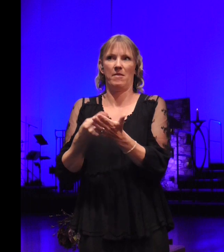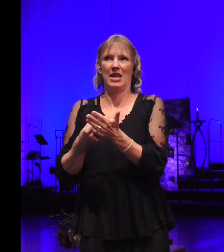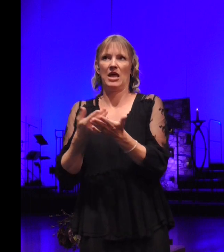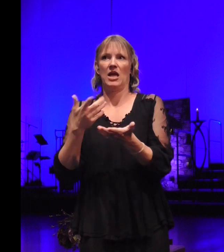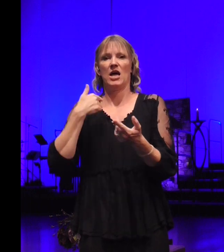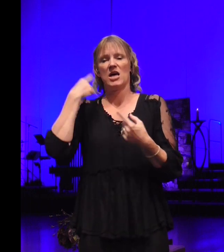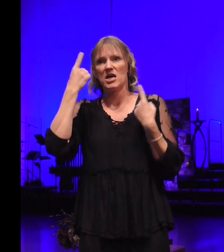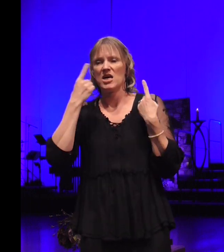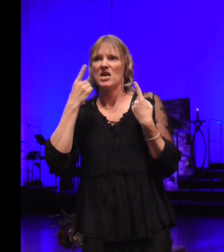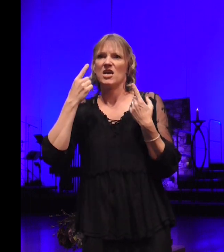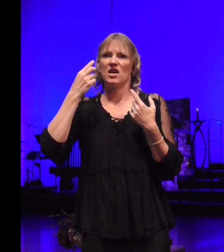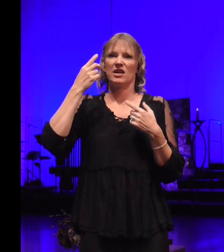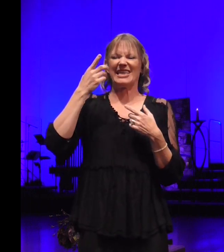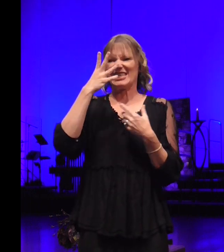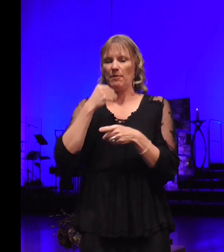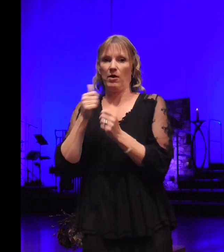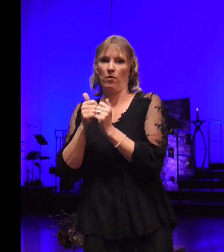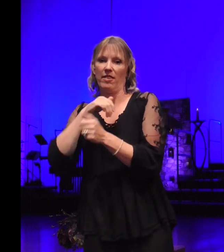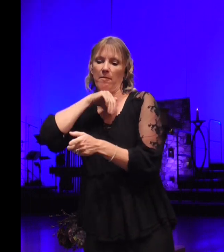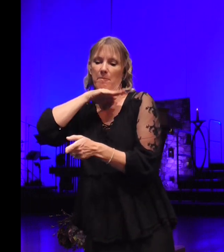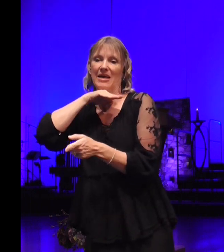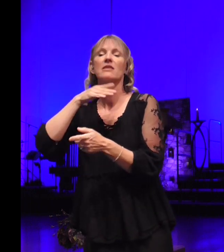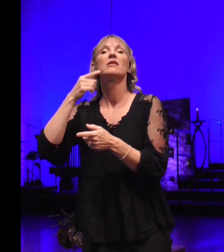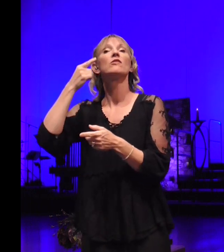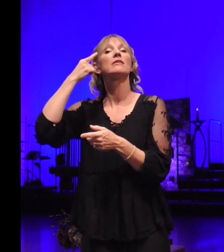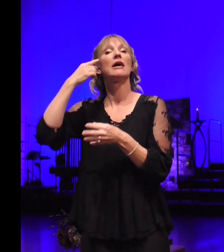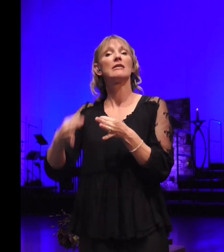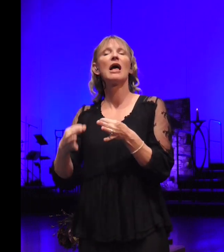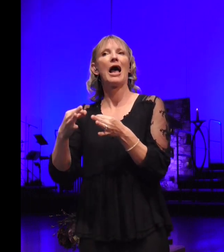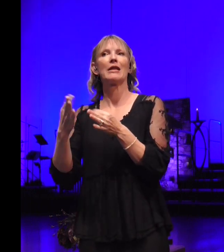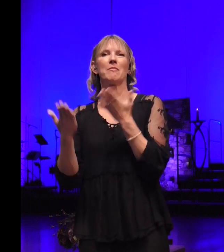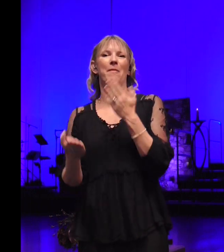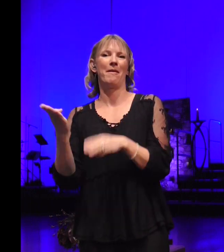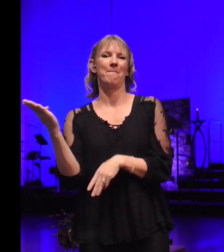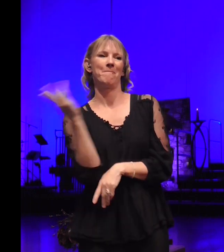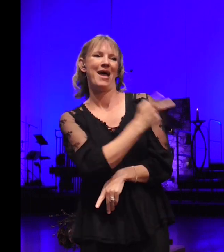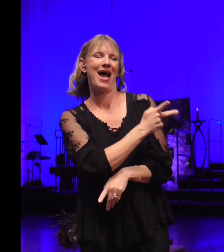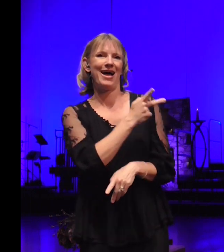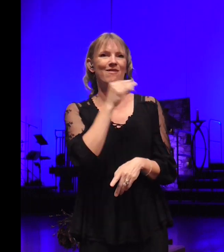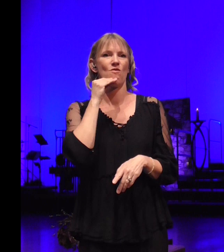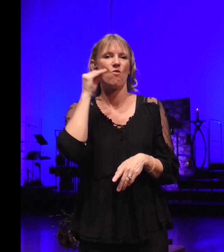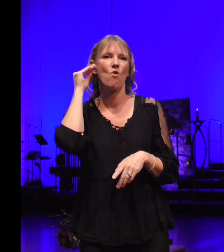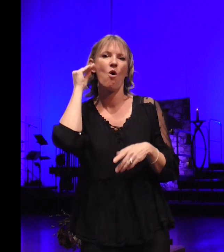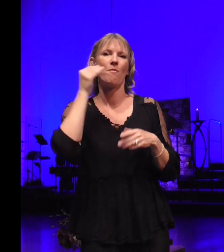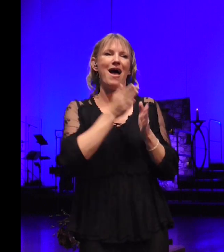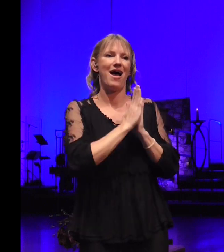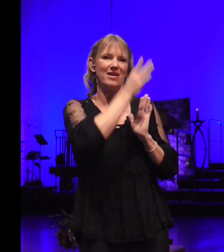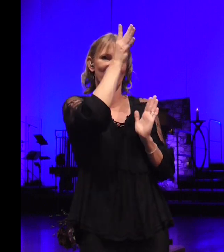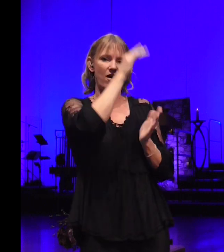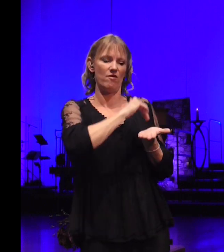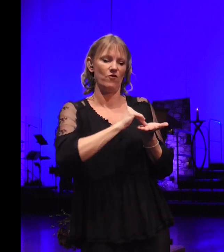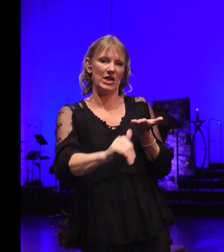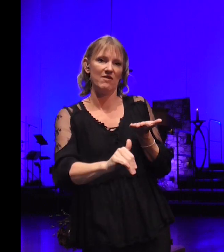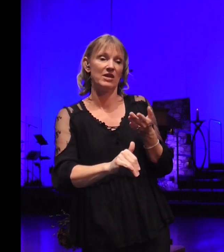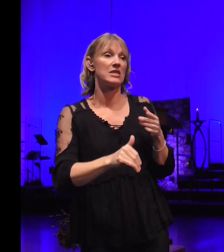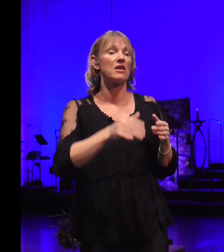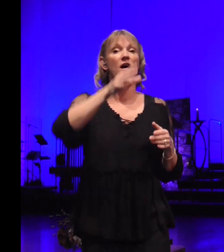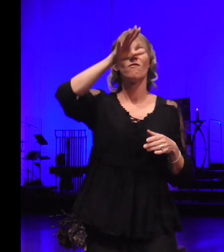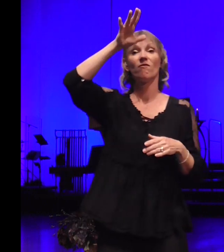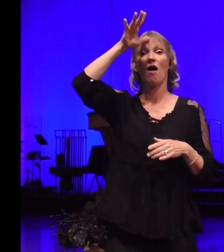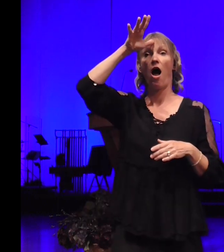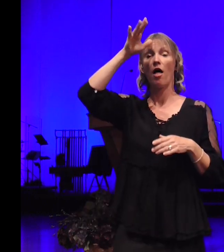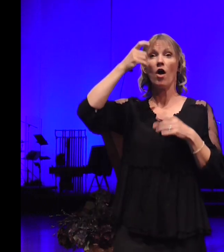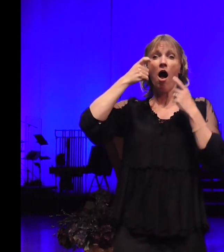home, go back to my father and ask for forgiveness. And he does just that, and the father rejoices, tears of